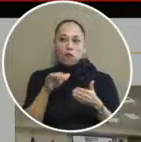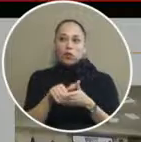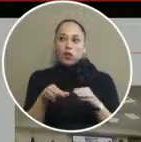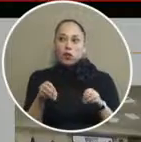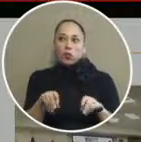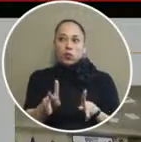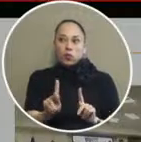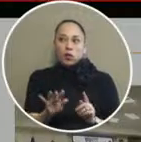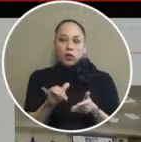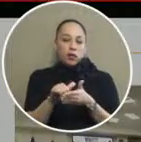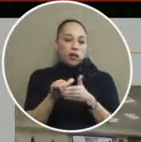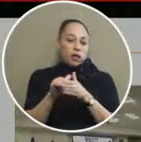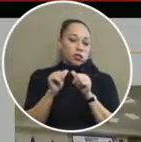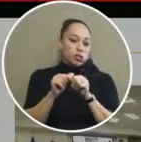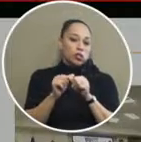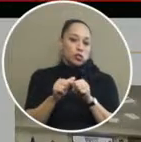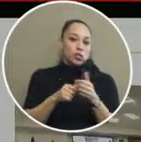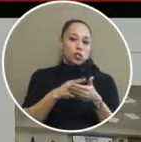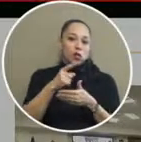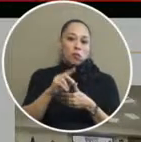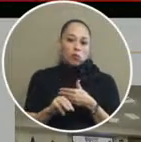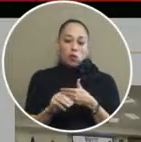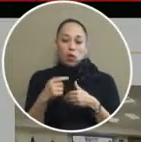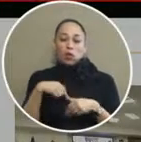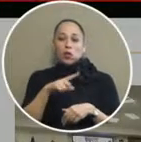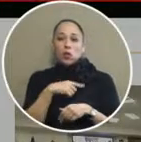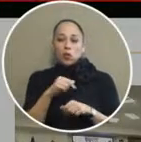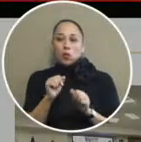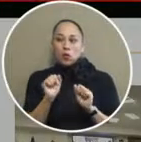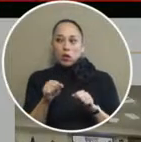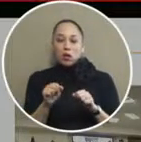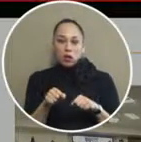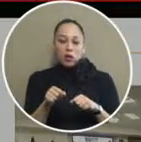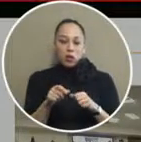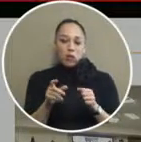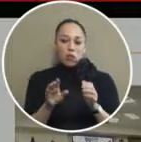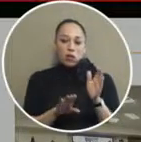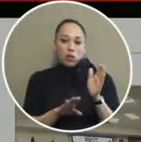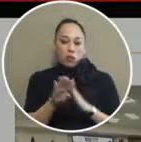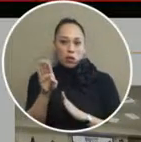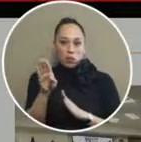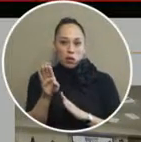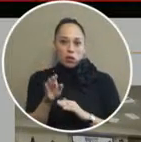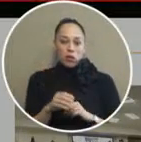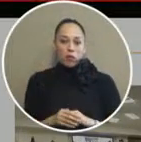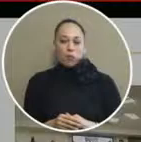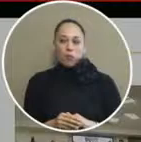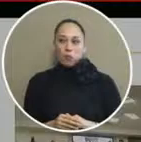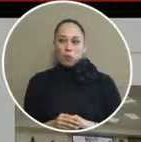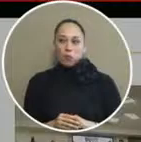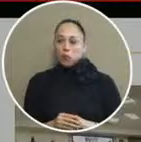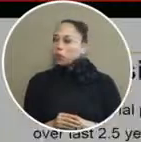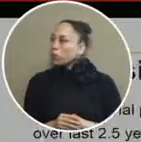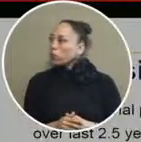so that there's a consistent program that our workforce has available for skill development. Next slide, please.